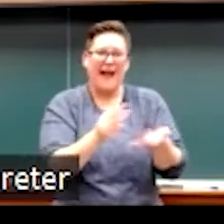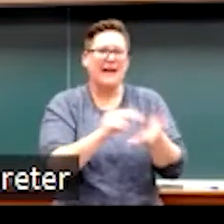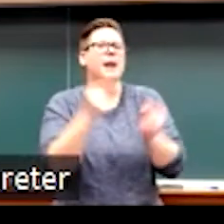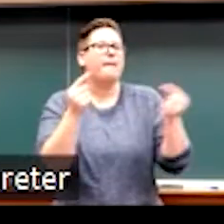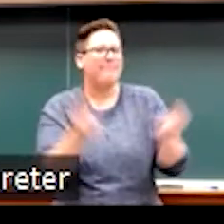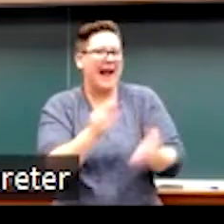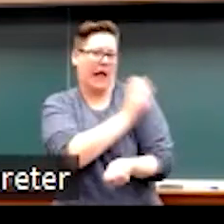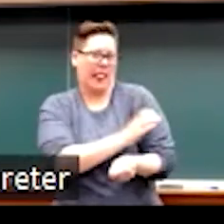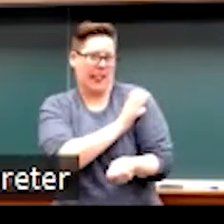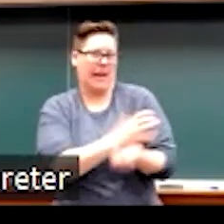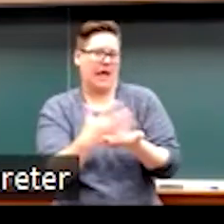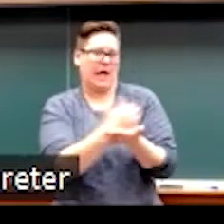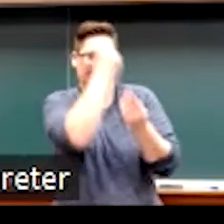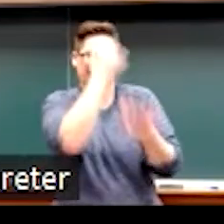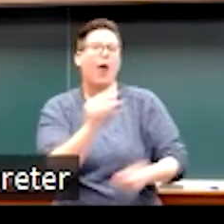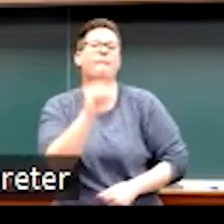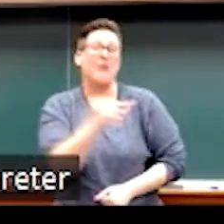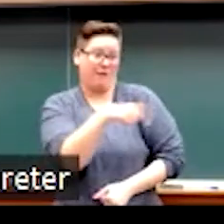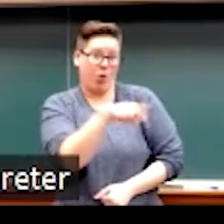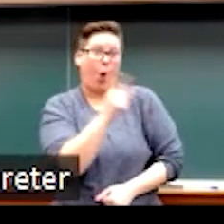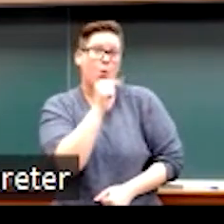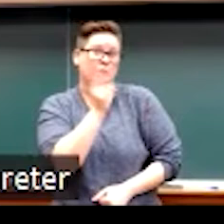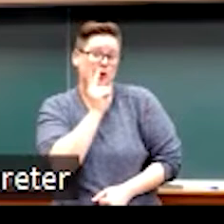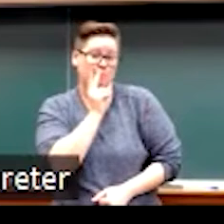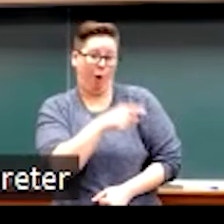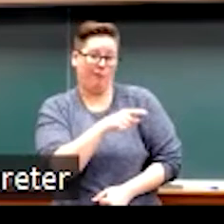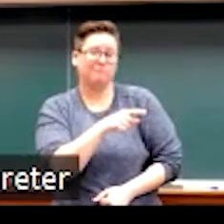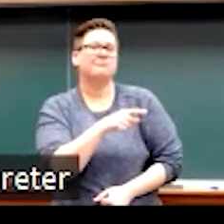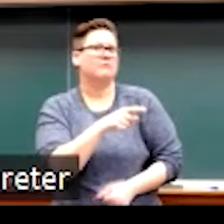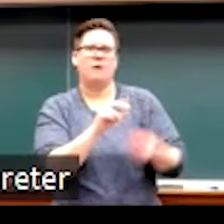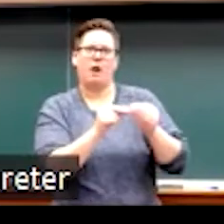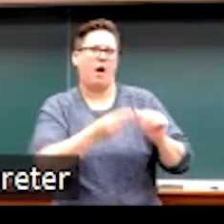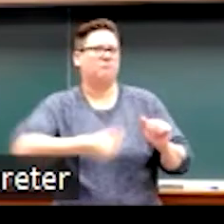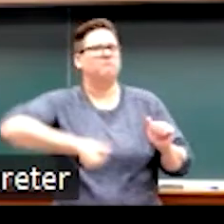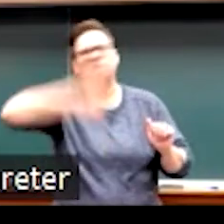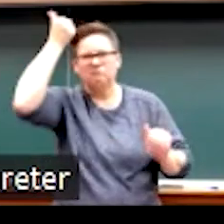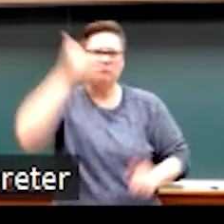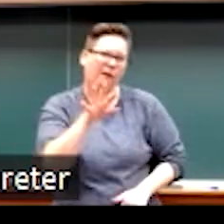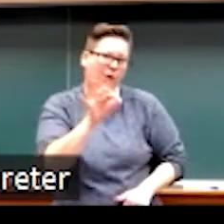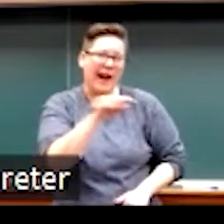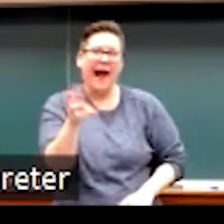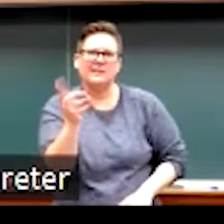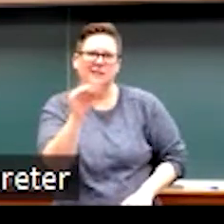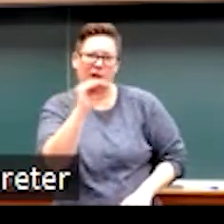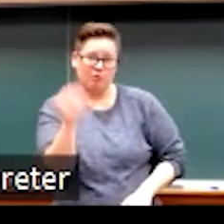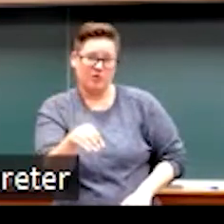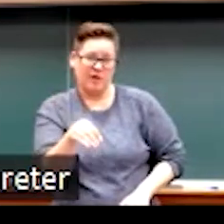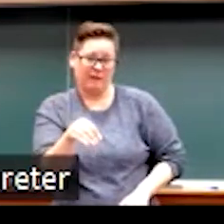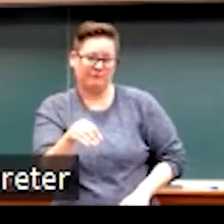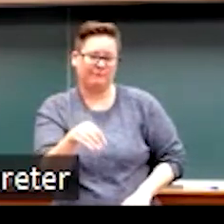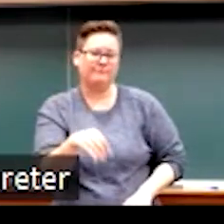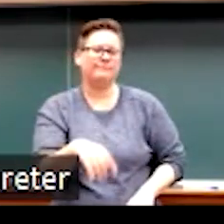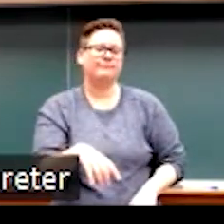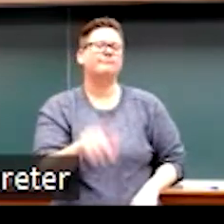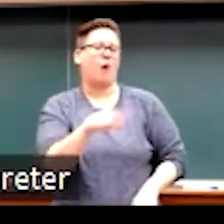pain clinics. And they say, well, what's the percentage of people smoking? And we see numbers ranging from 49 to 68%.